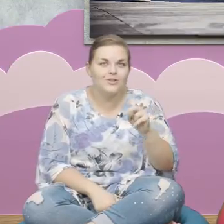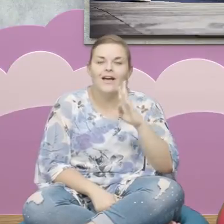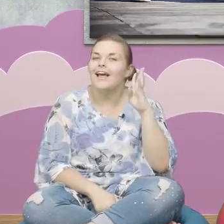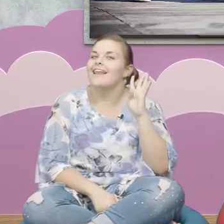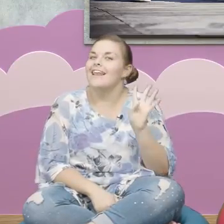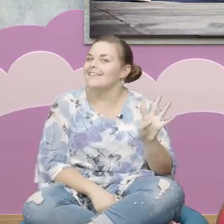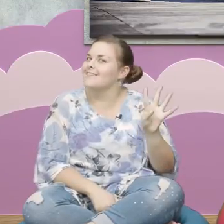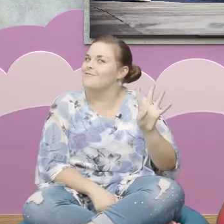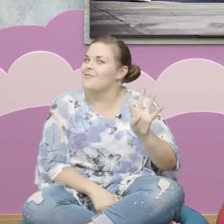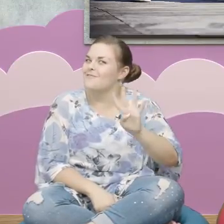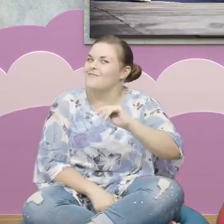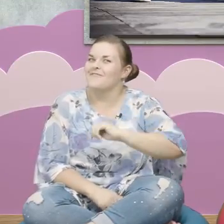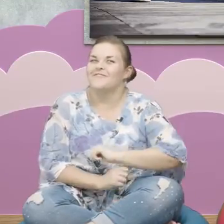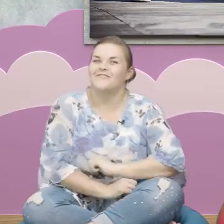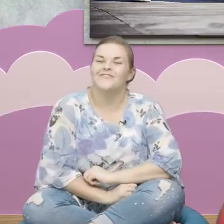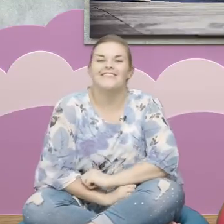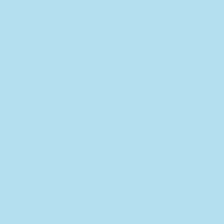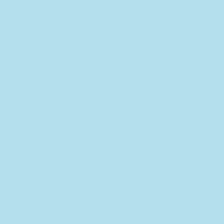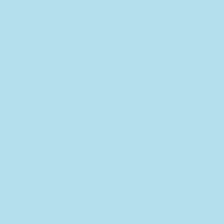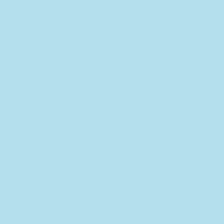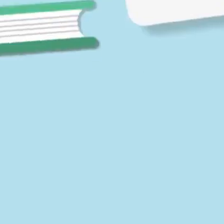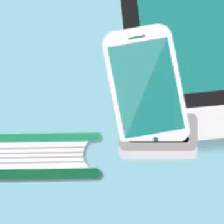2, lesson 4.